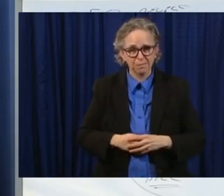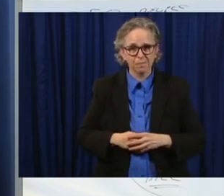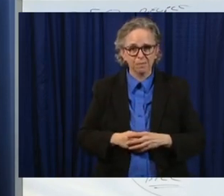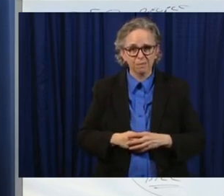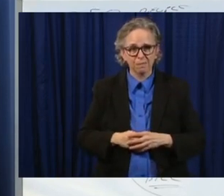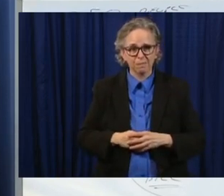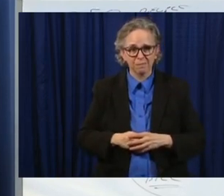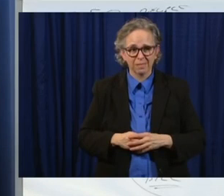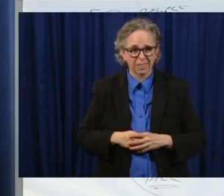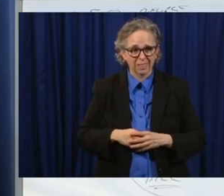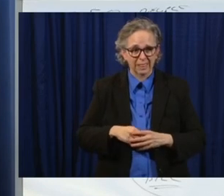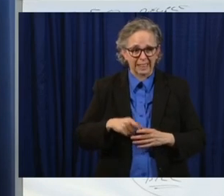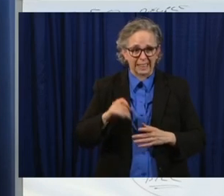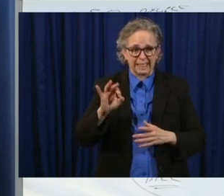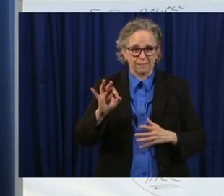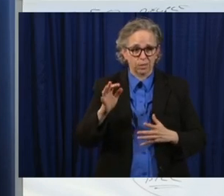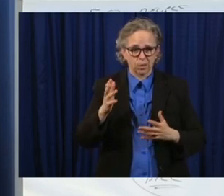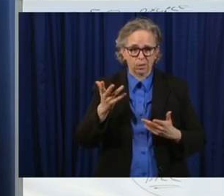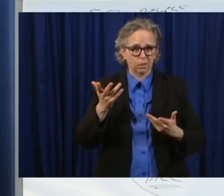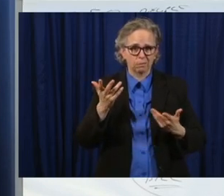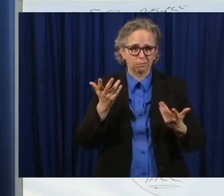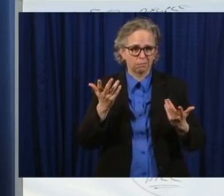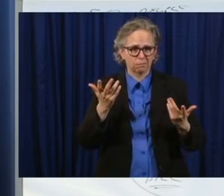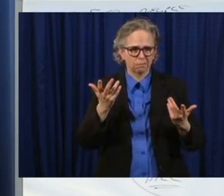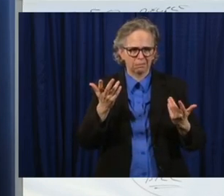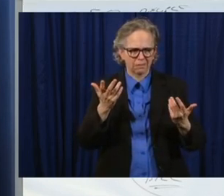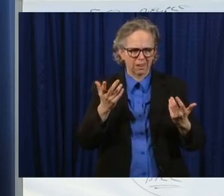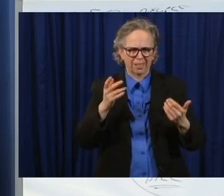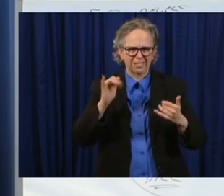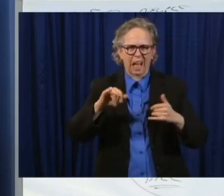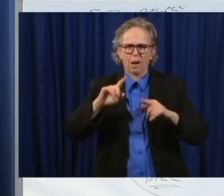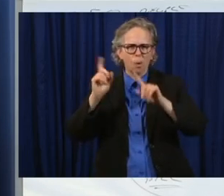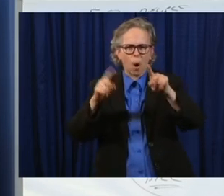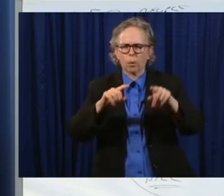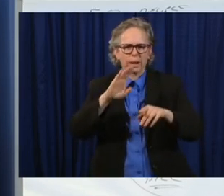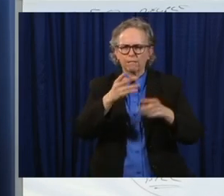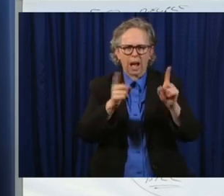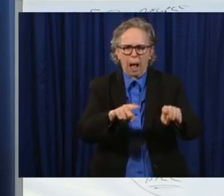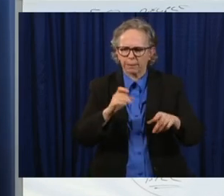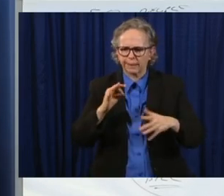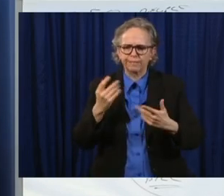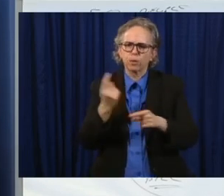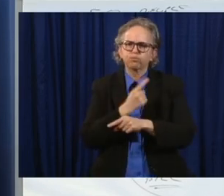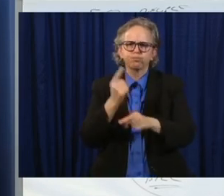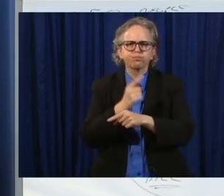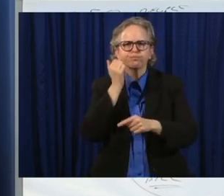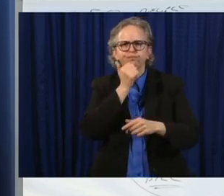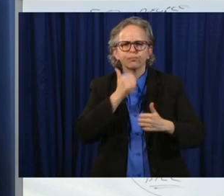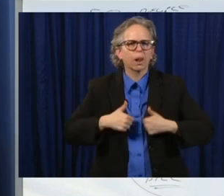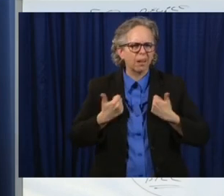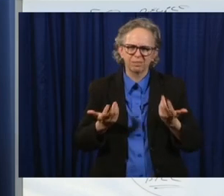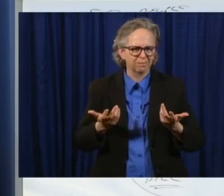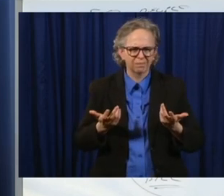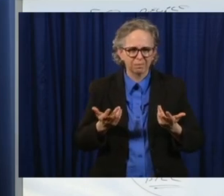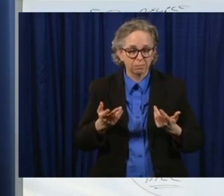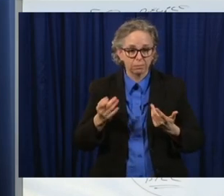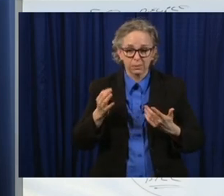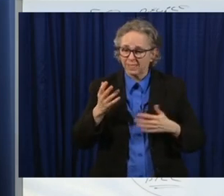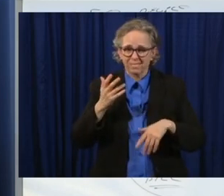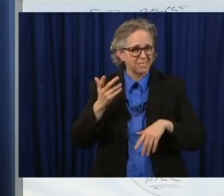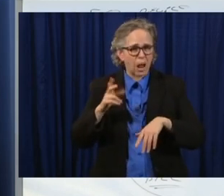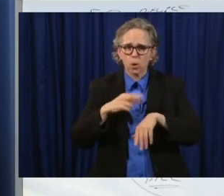permissible in a normal time. This is an emergency, and it's an emergency where it's a